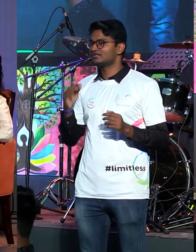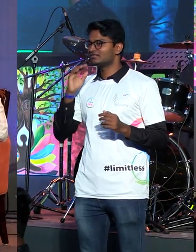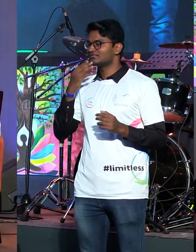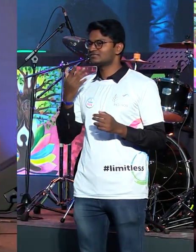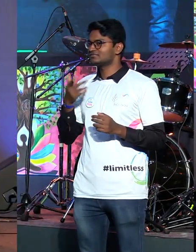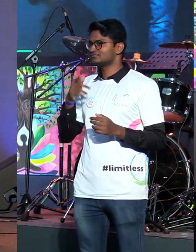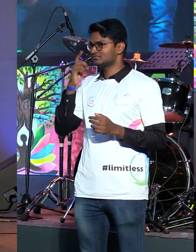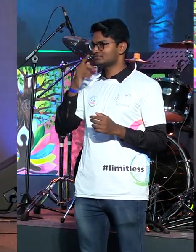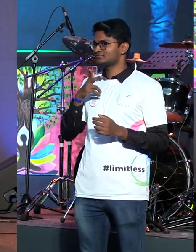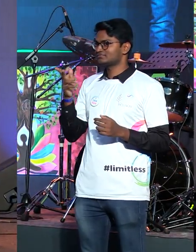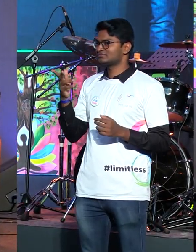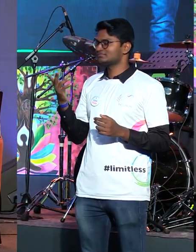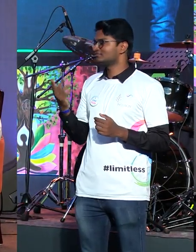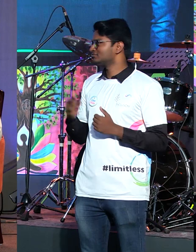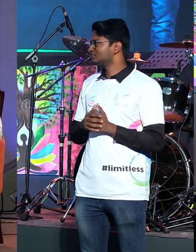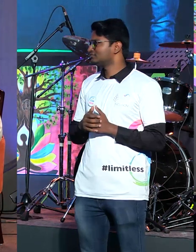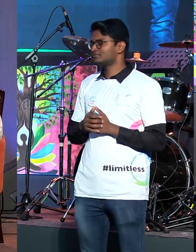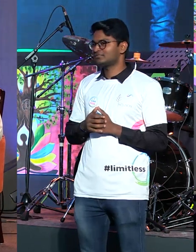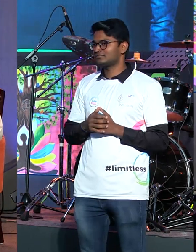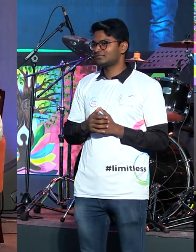I am not the crying kind."